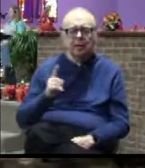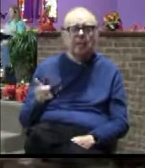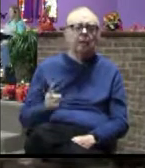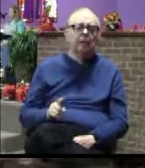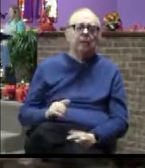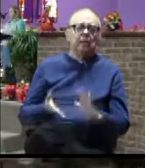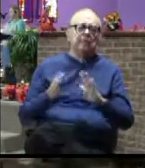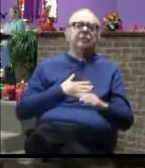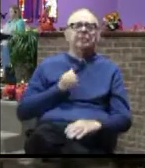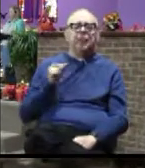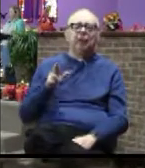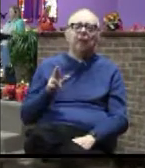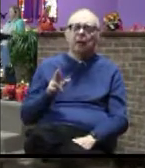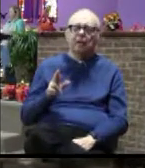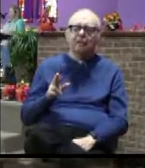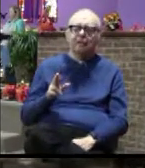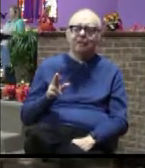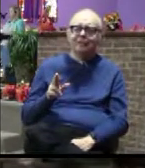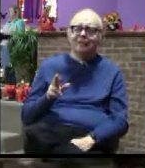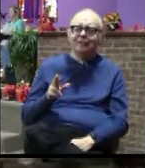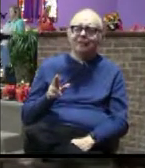you just messed up my car